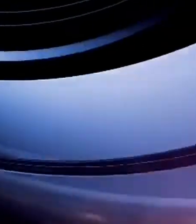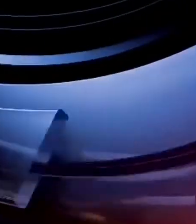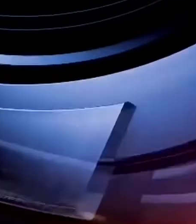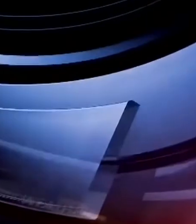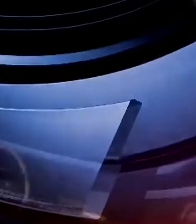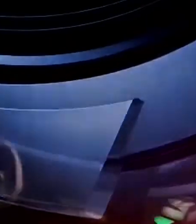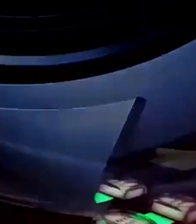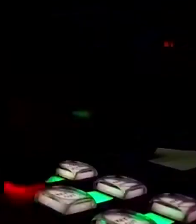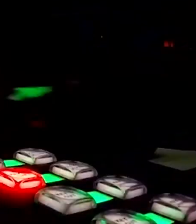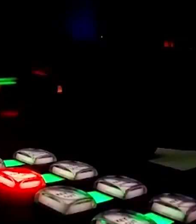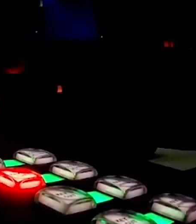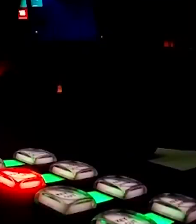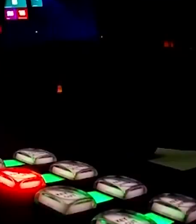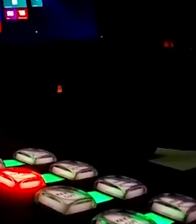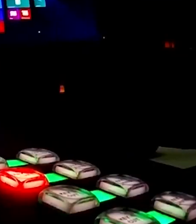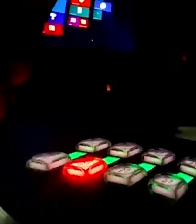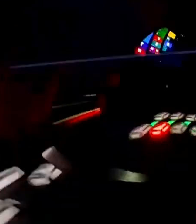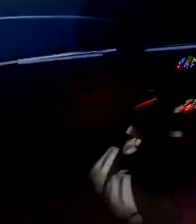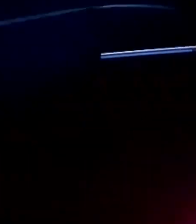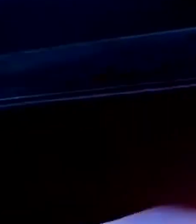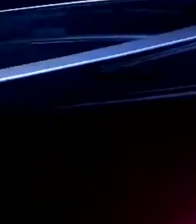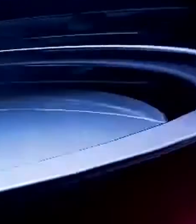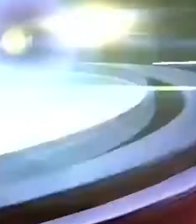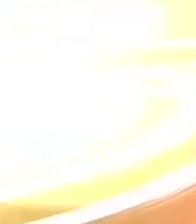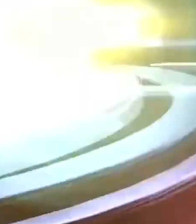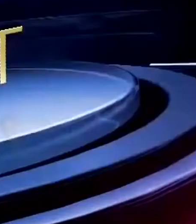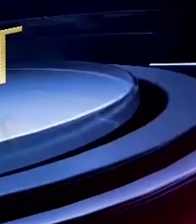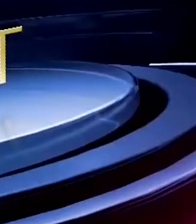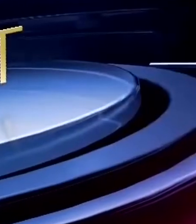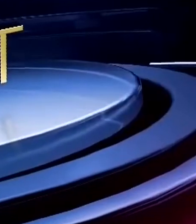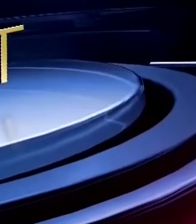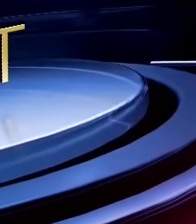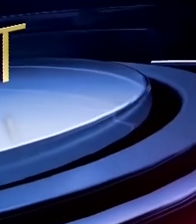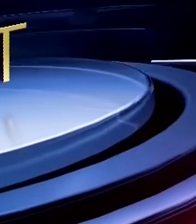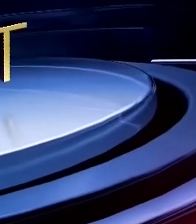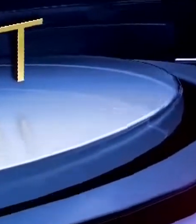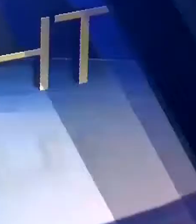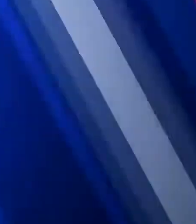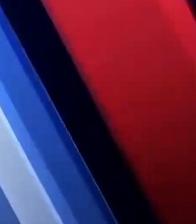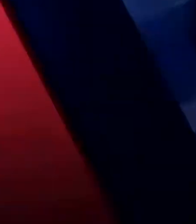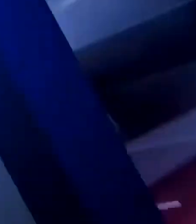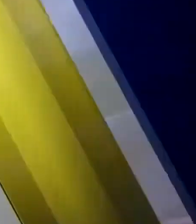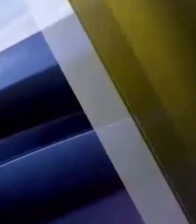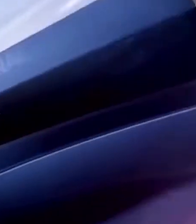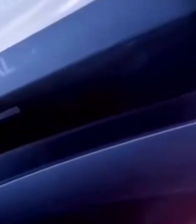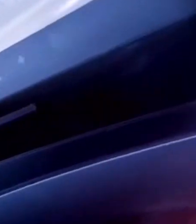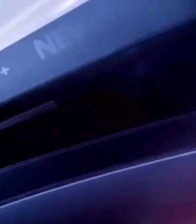Broadcasting from our studios in the Pine St. Michael, this is CBC Newsnight, starting now.